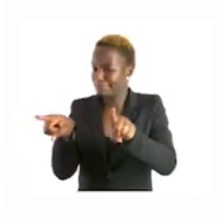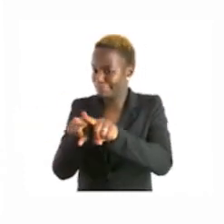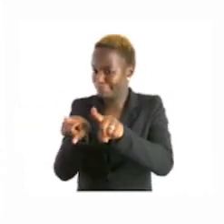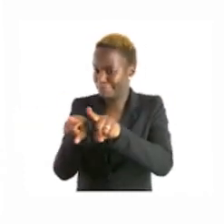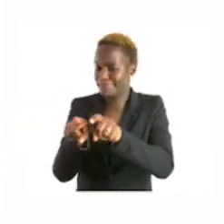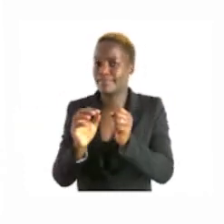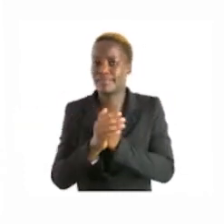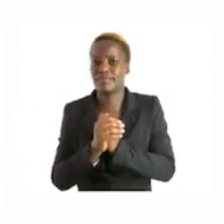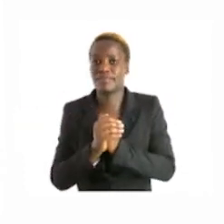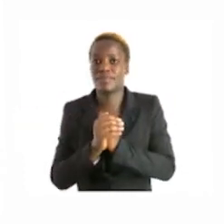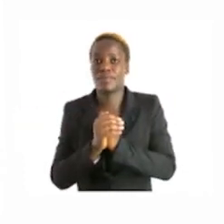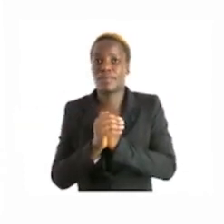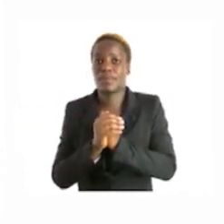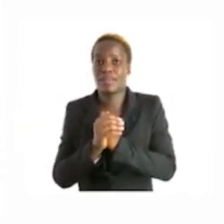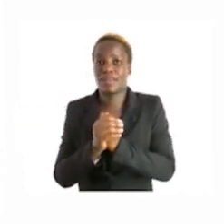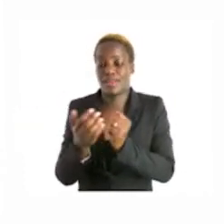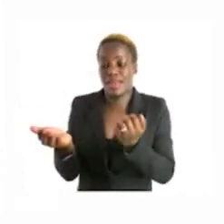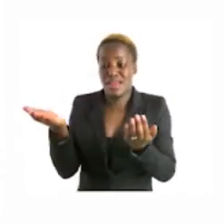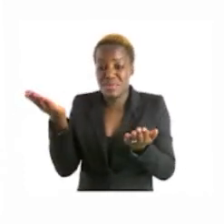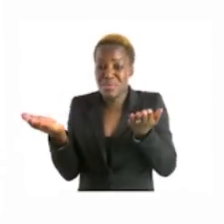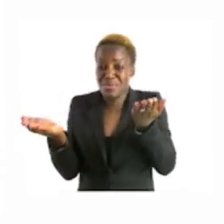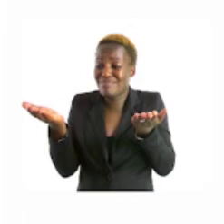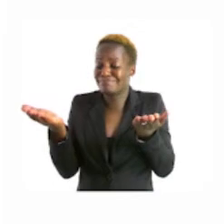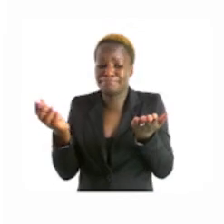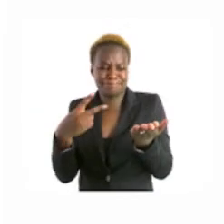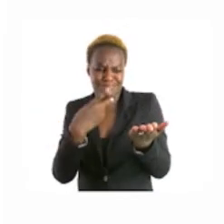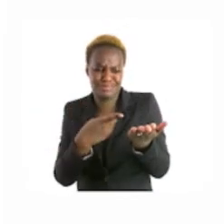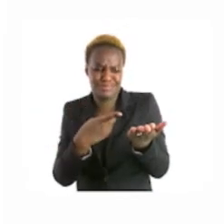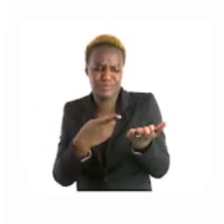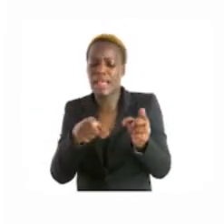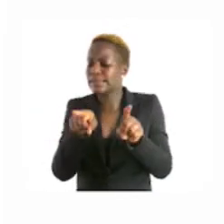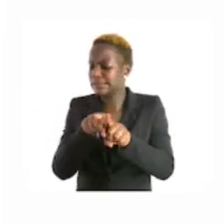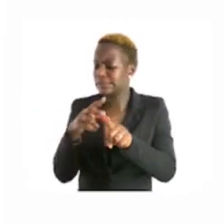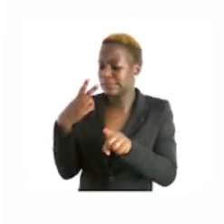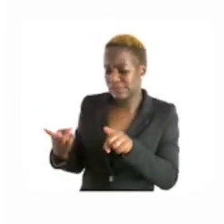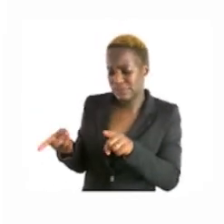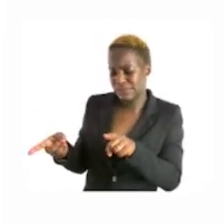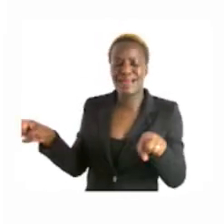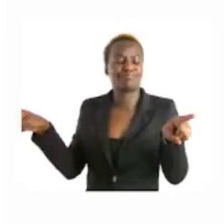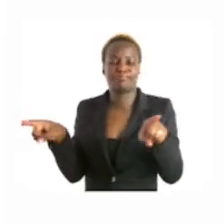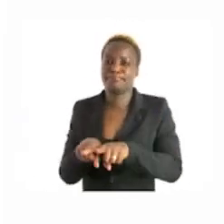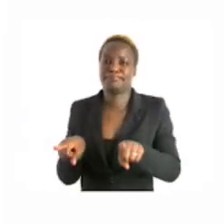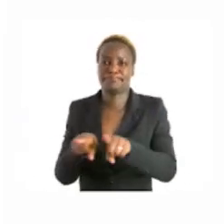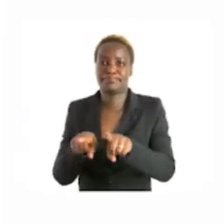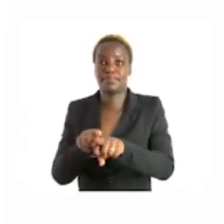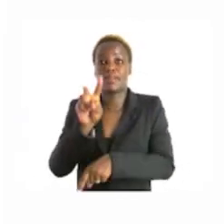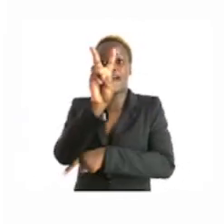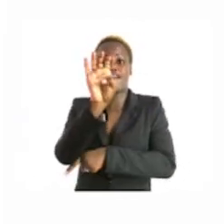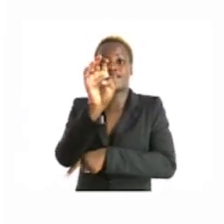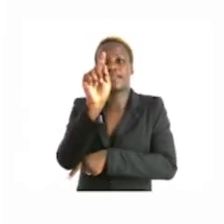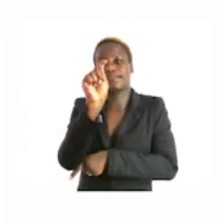right. If one side, the other side should look exactly the same as the other one. That line there, we call it the vertical